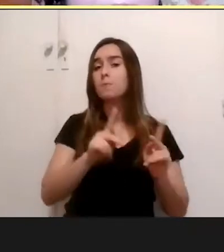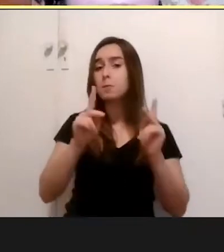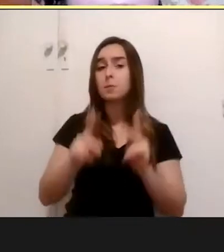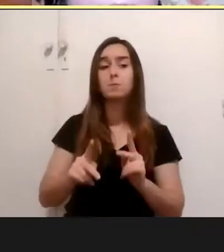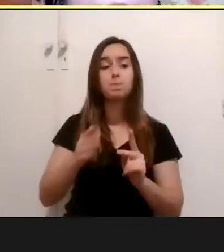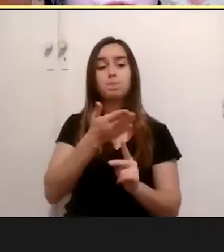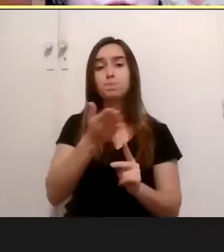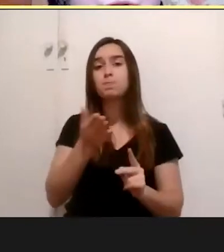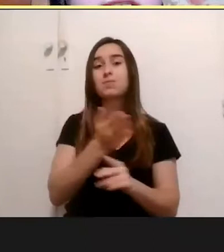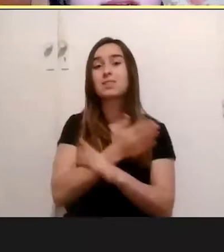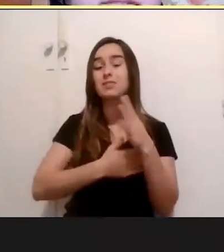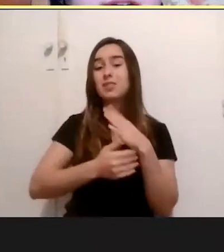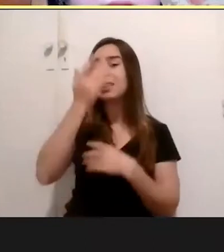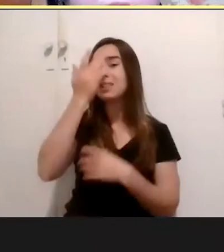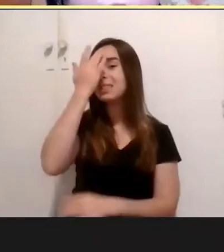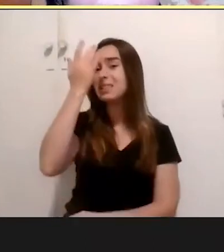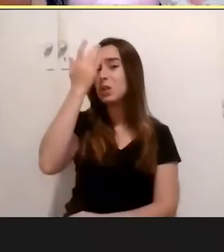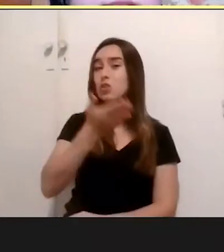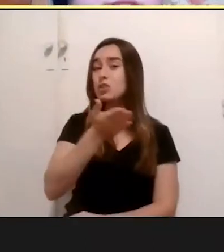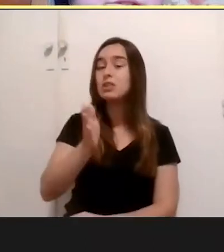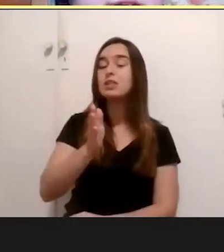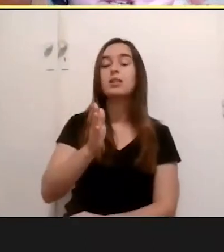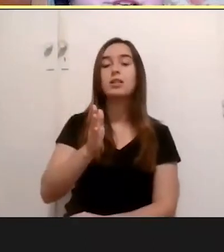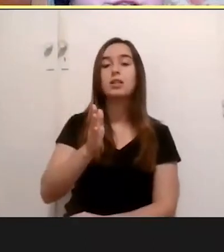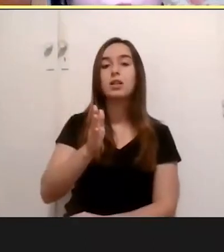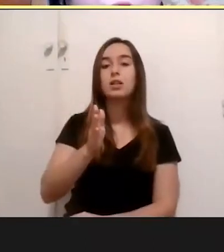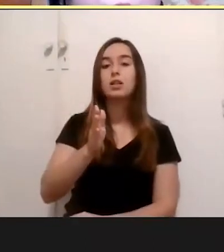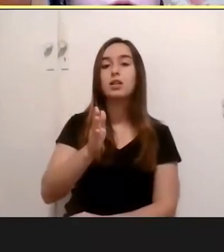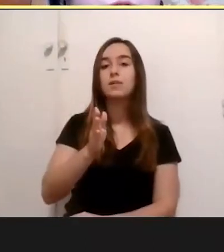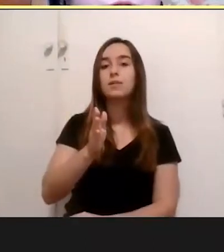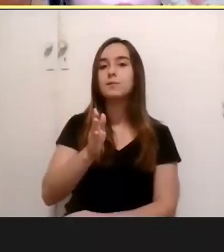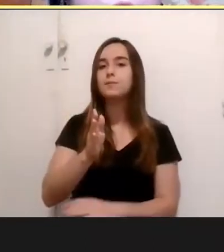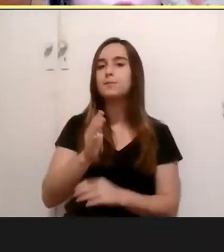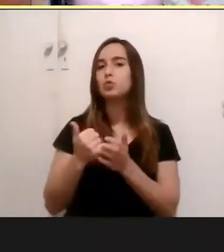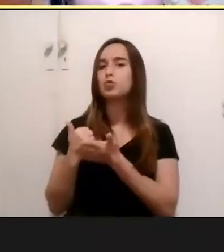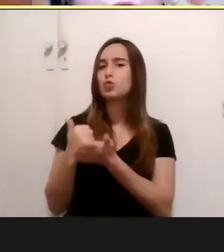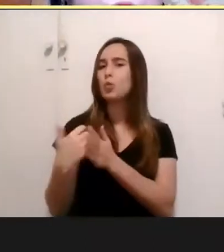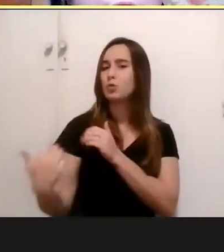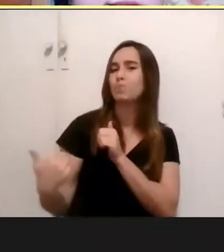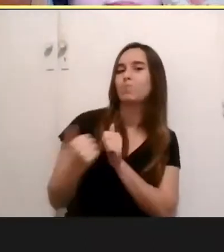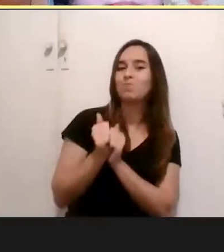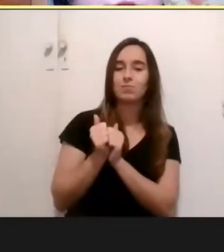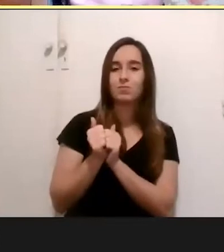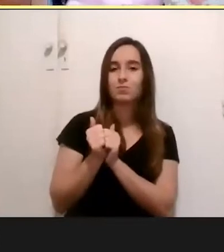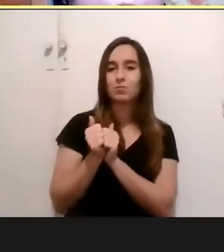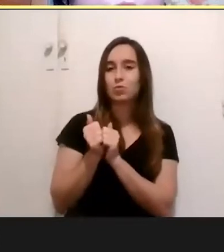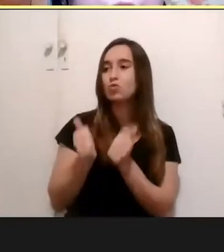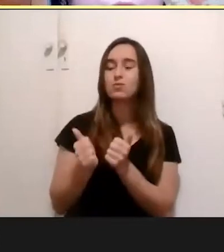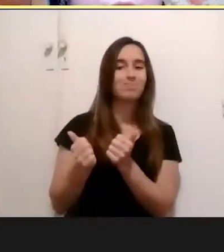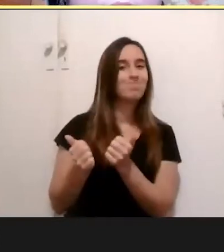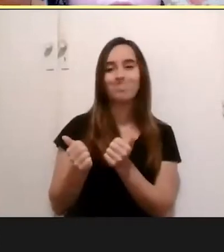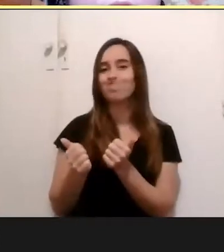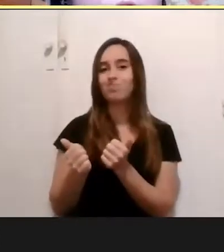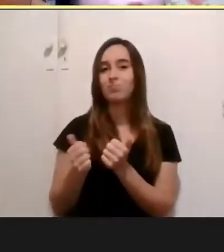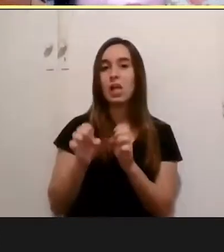disabilities do not receive the necessary individual support to use, for example, the digital